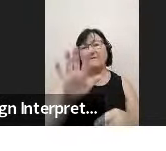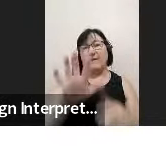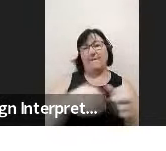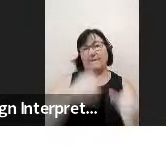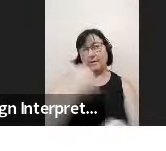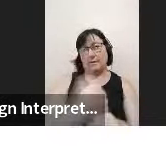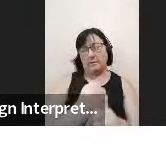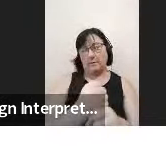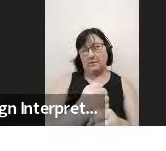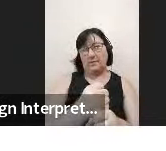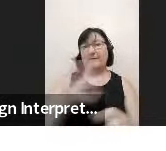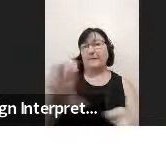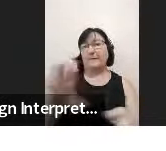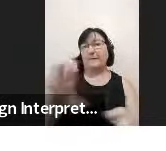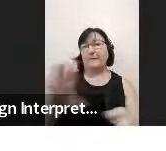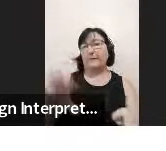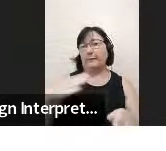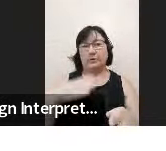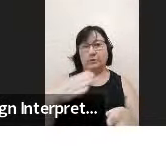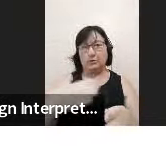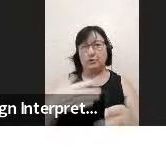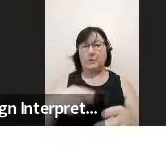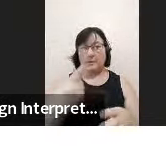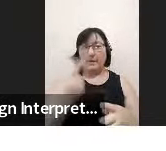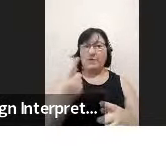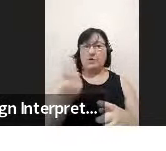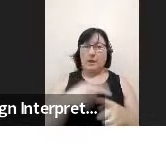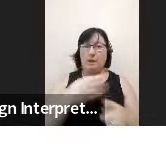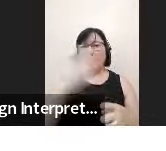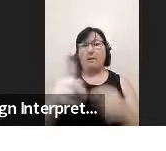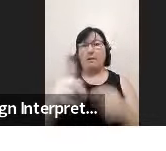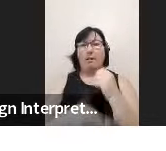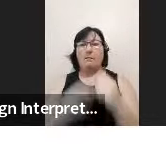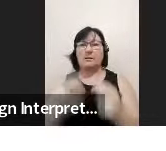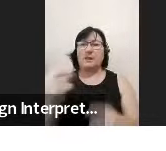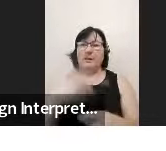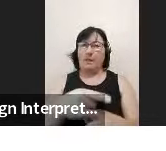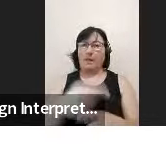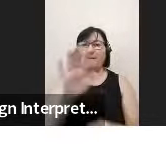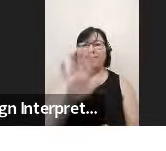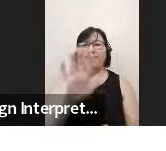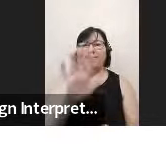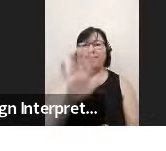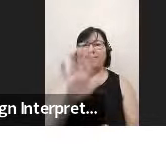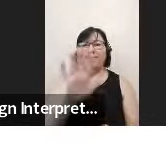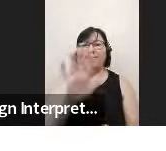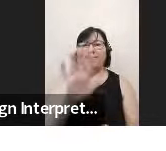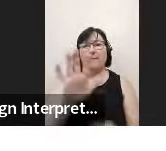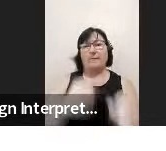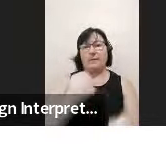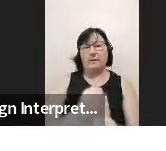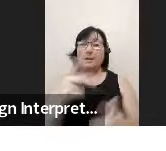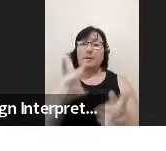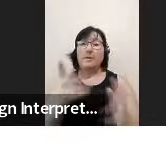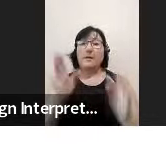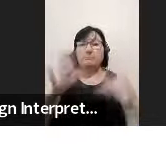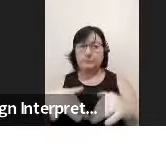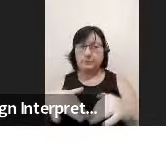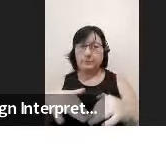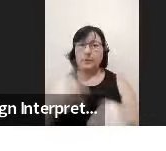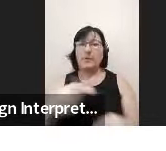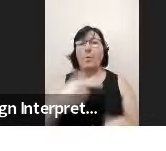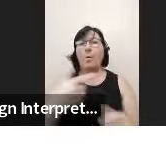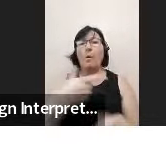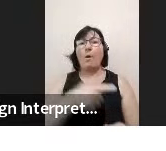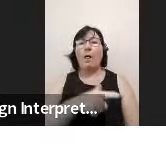today. Then when does it lapse? It only lapses when your license is suspended or cancelled, or it lapses when you are